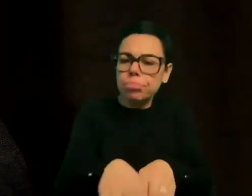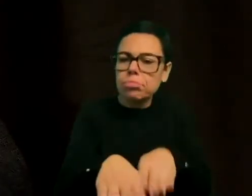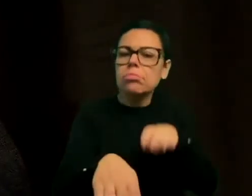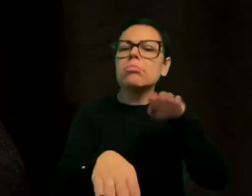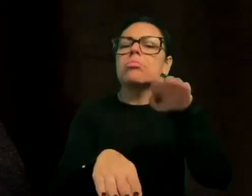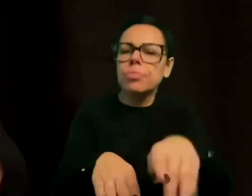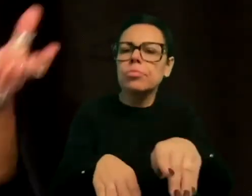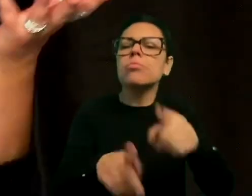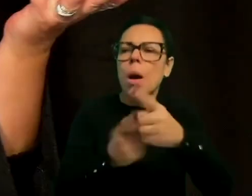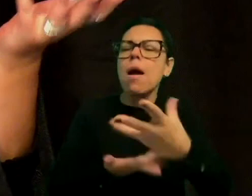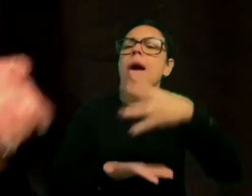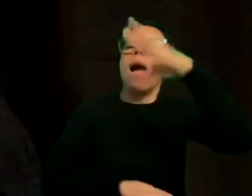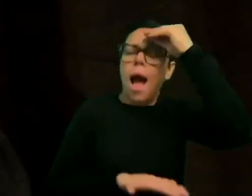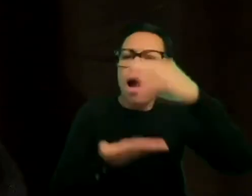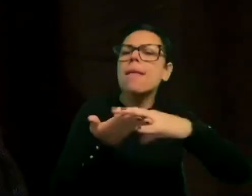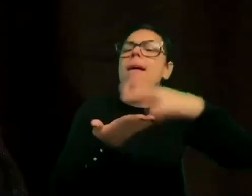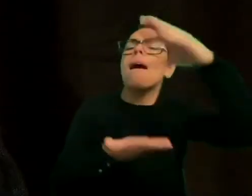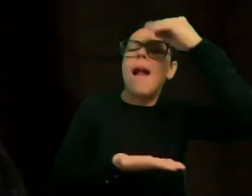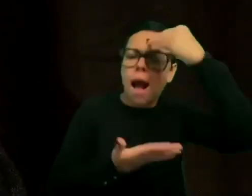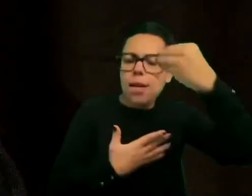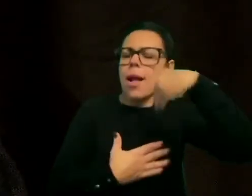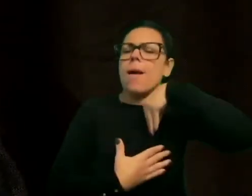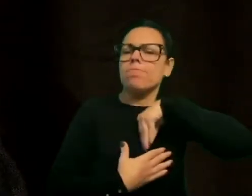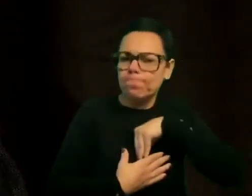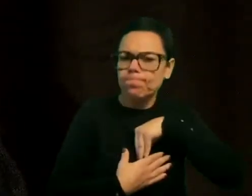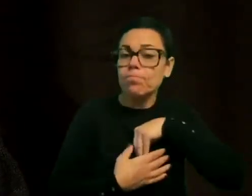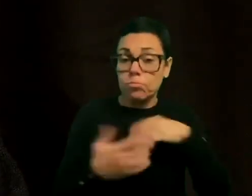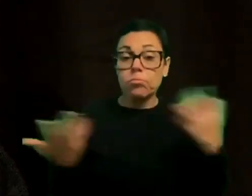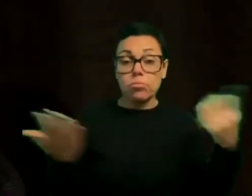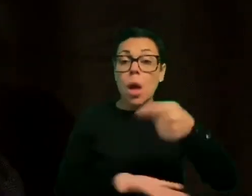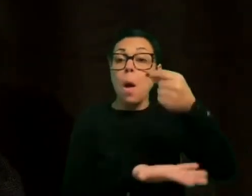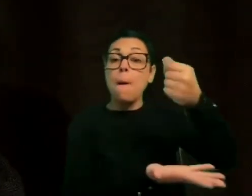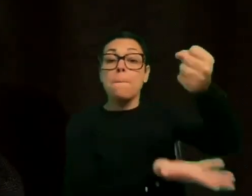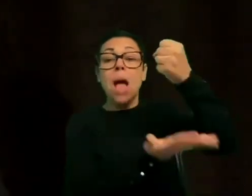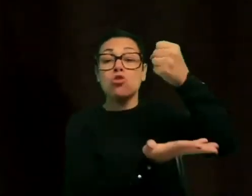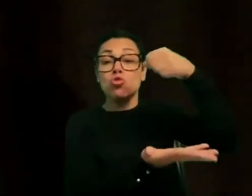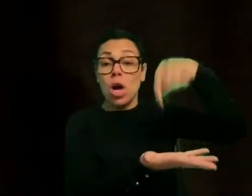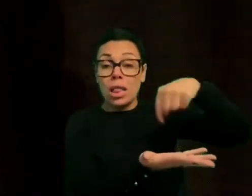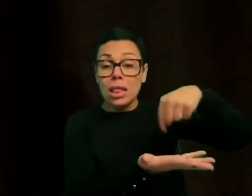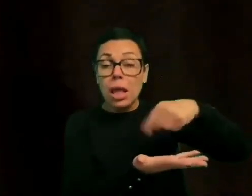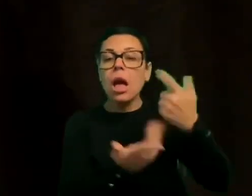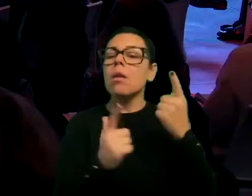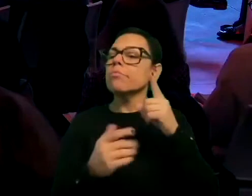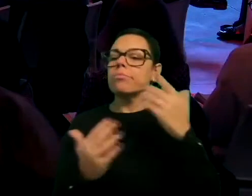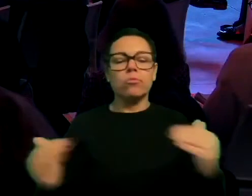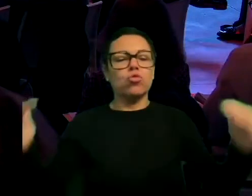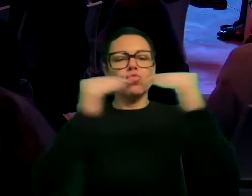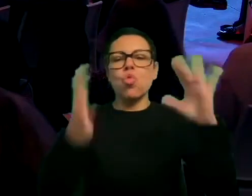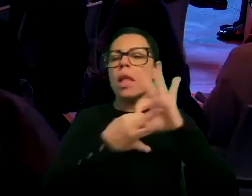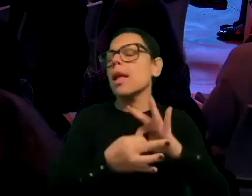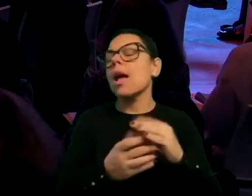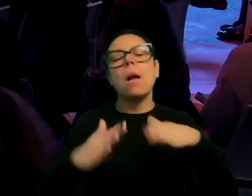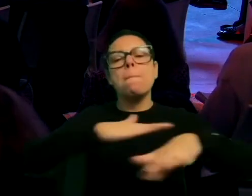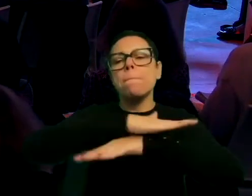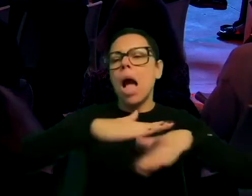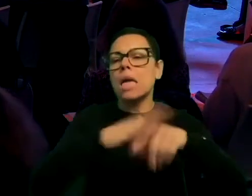yes, gender responsive budgeting is what will lay the foundation for it. Yeah. We'll make it better. Okay, thank you so much.